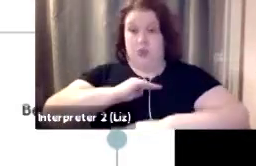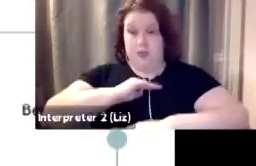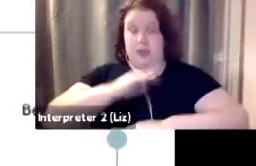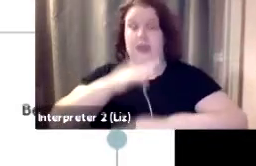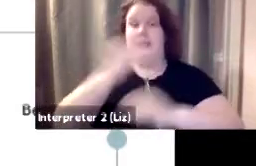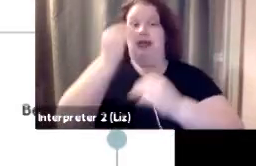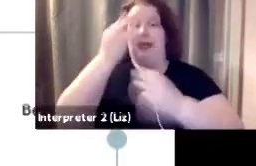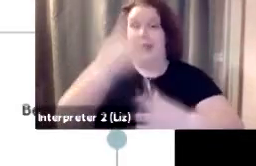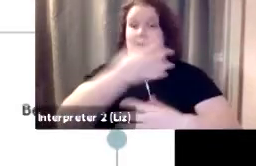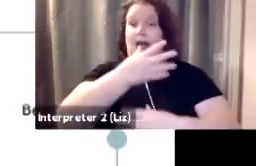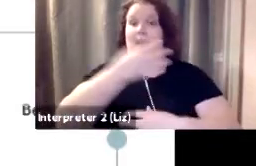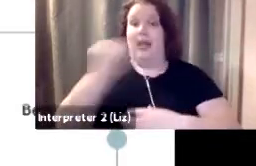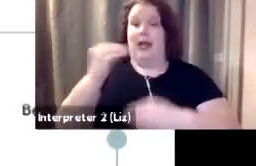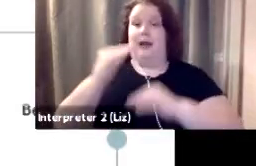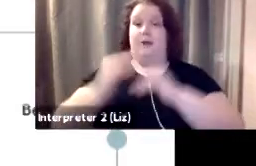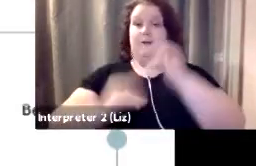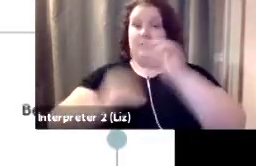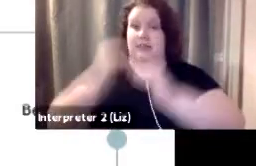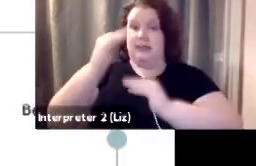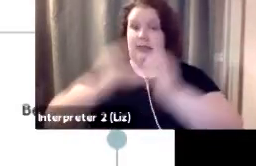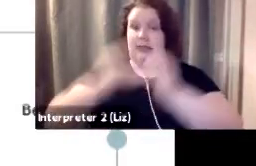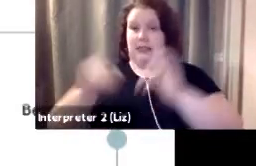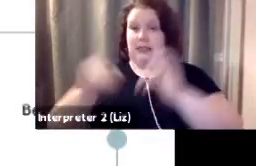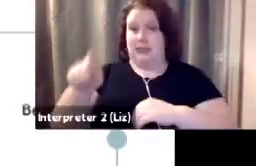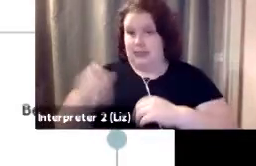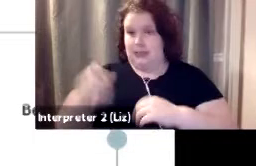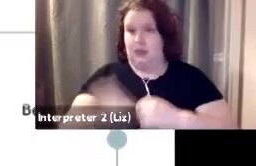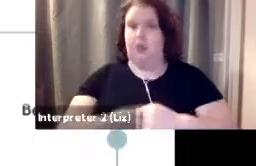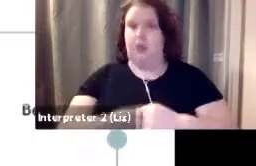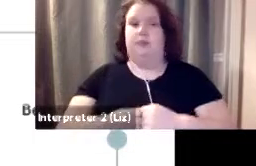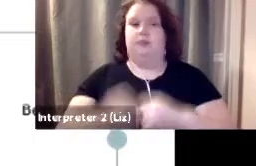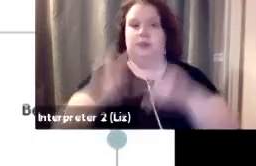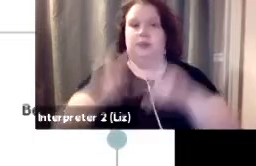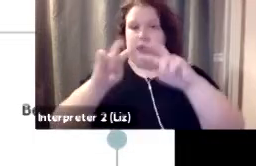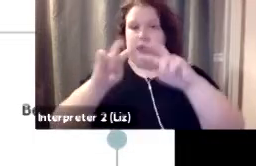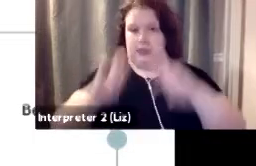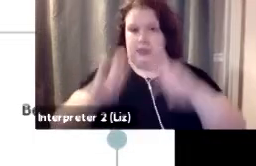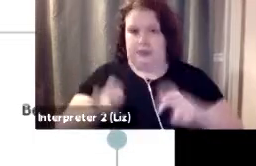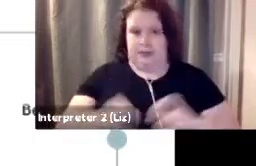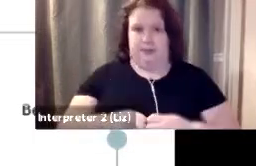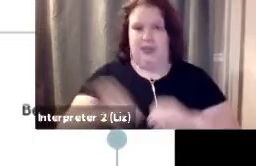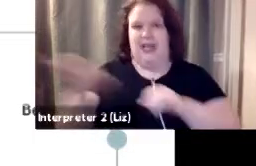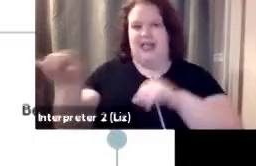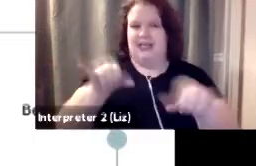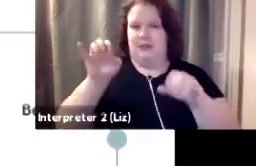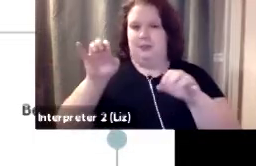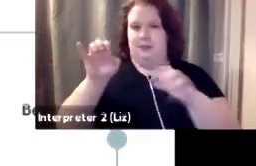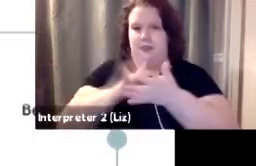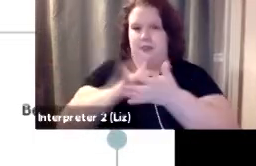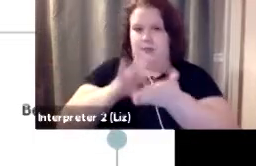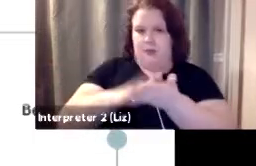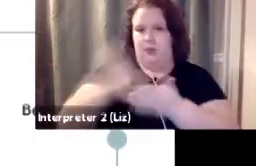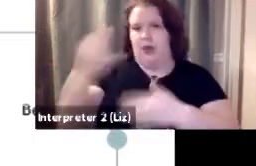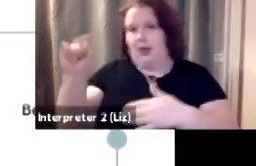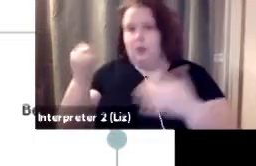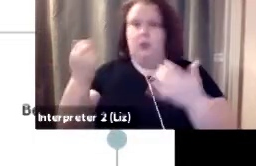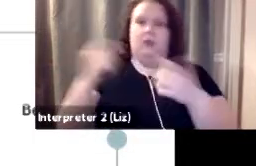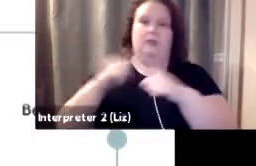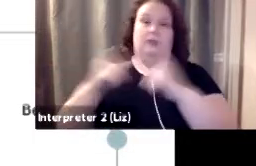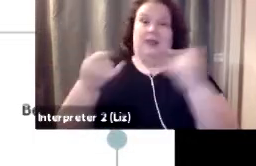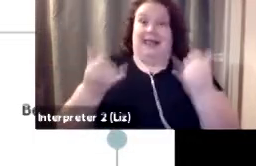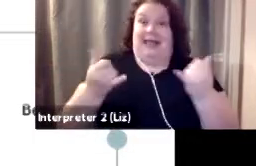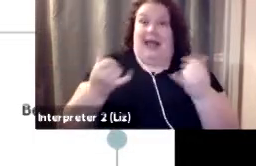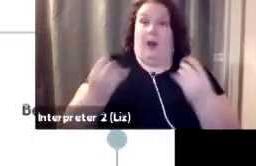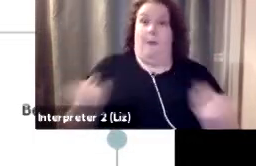graph, uh, this is very similar to what we saw for the middle school and high school, but of course there are more dots, uh, on there. Uh, and these dots do